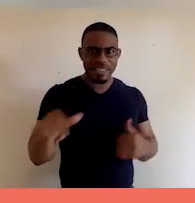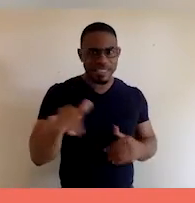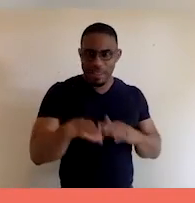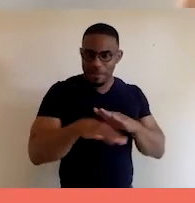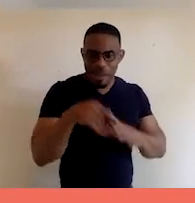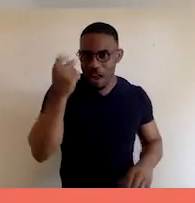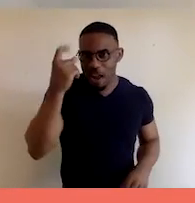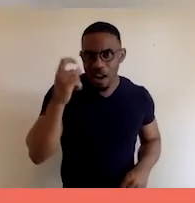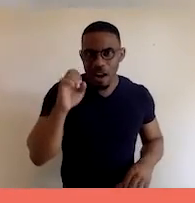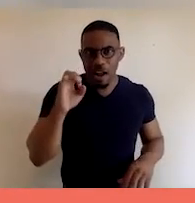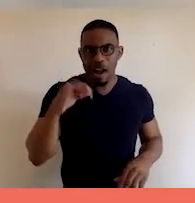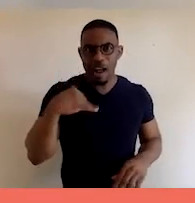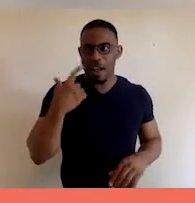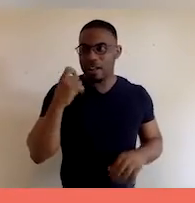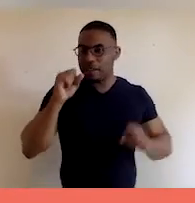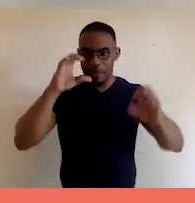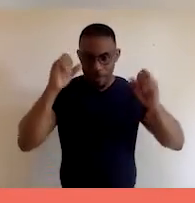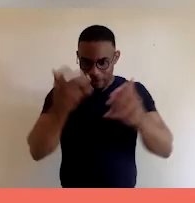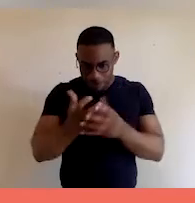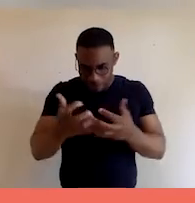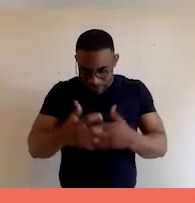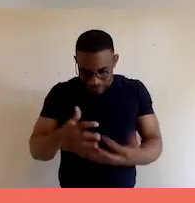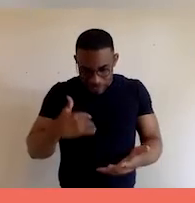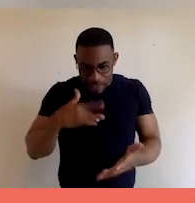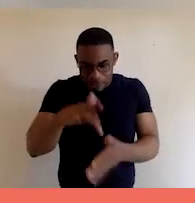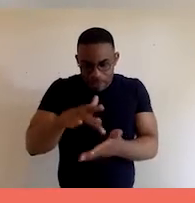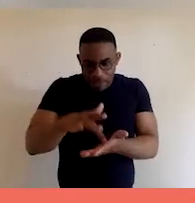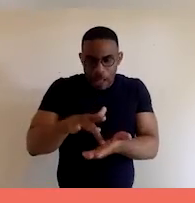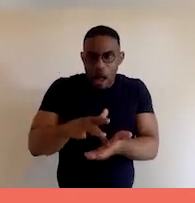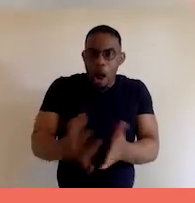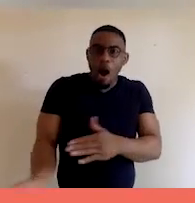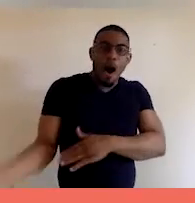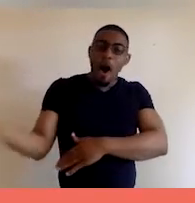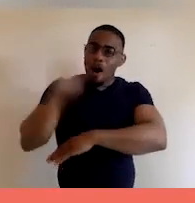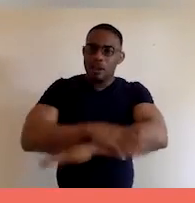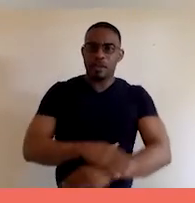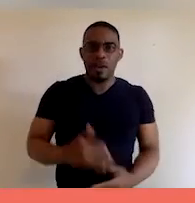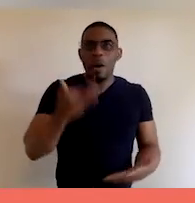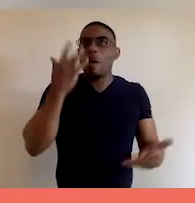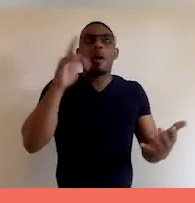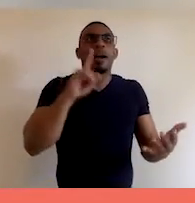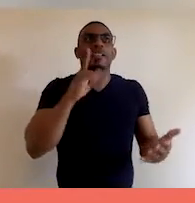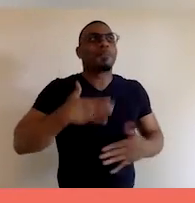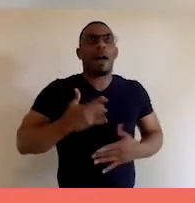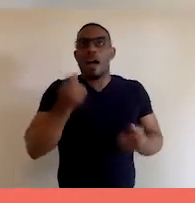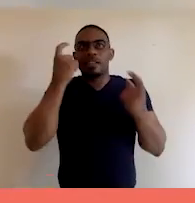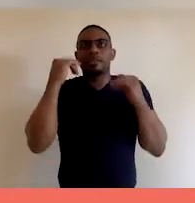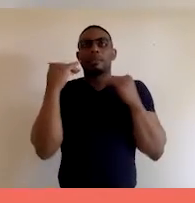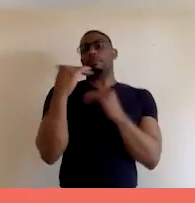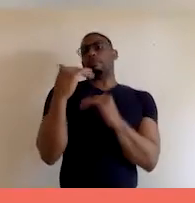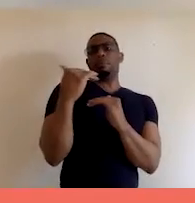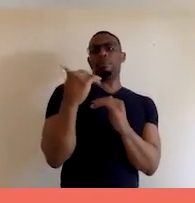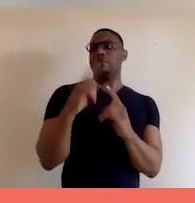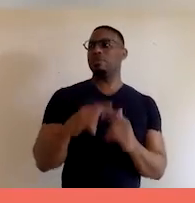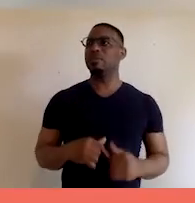basic understandings out of this amazing machine that I'm touching all day long? Like, why is my understanding limited